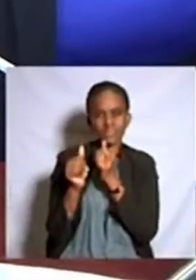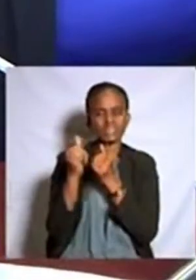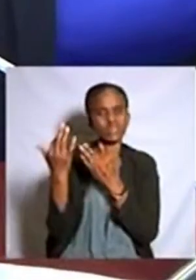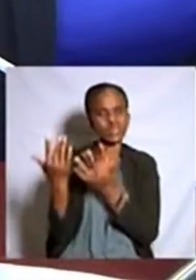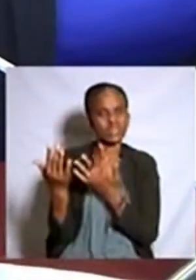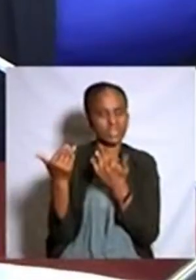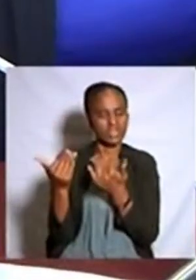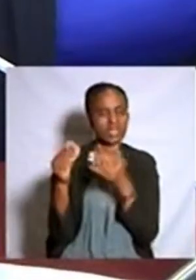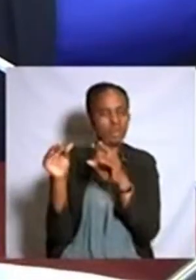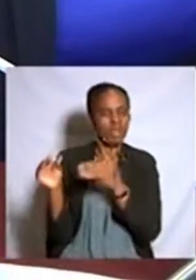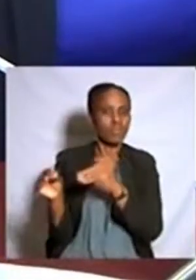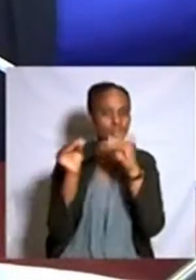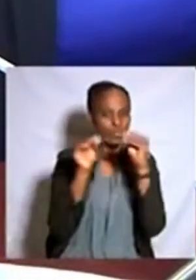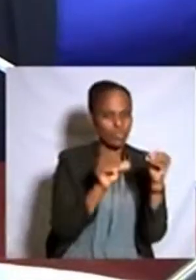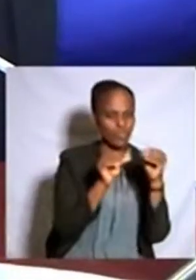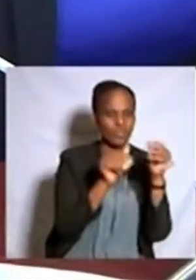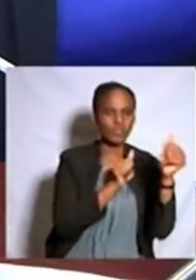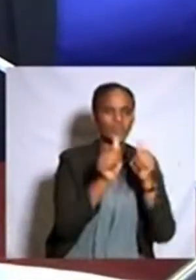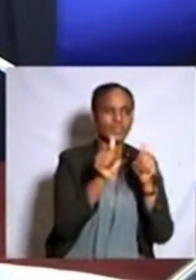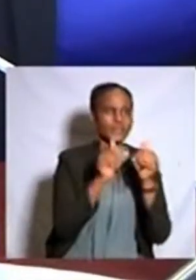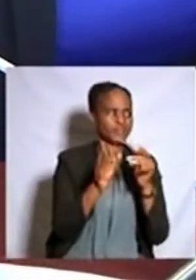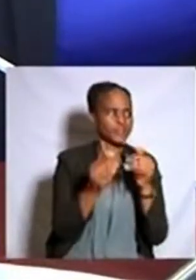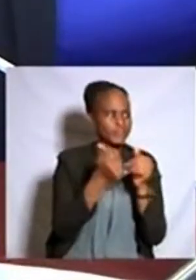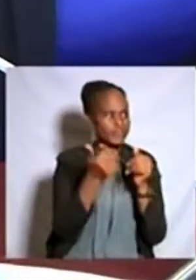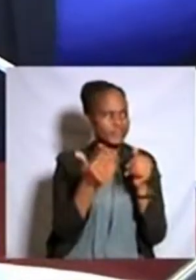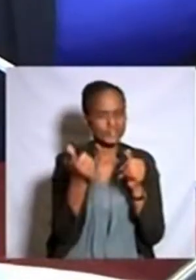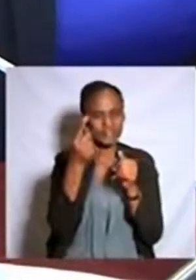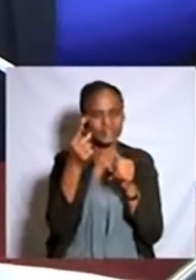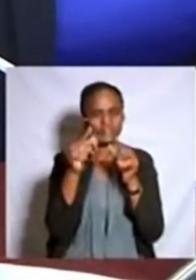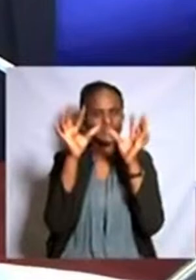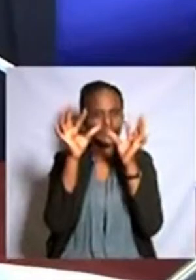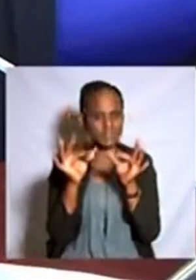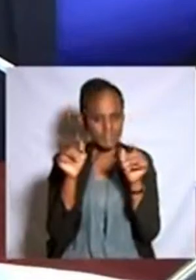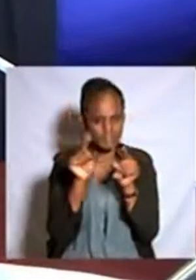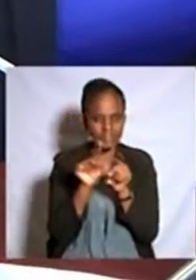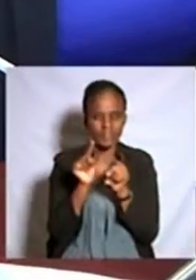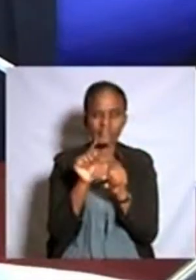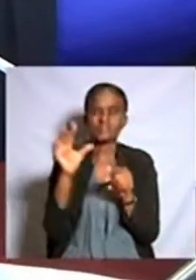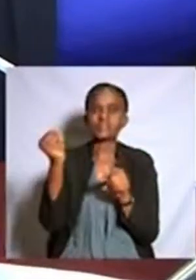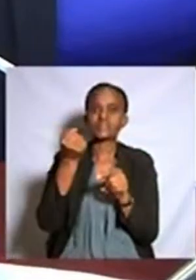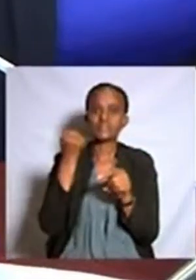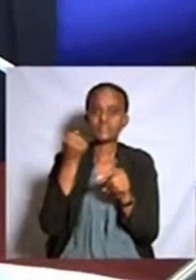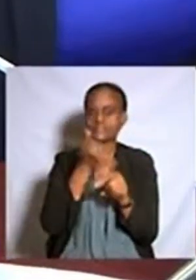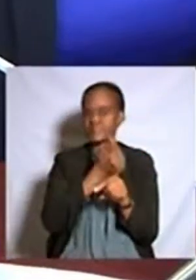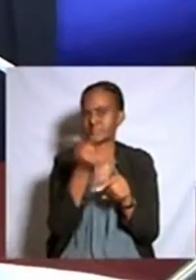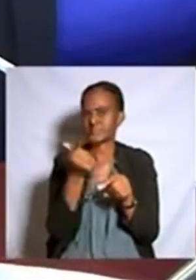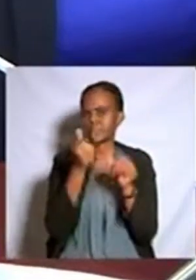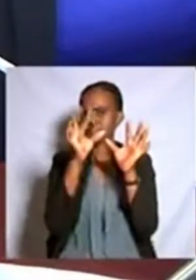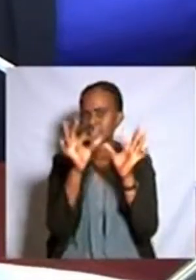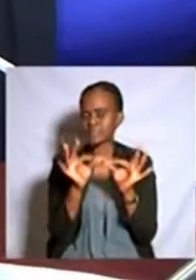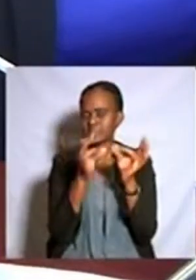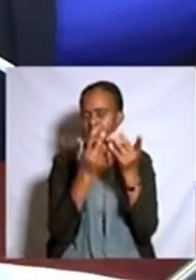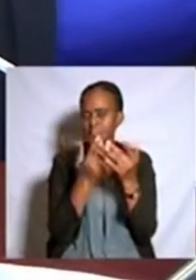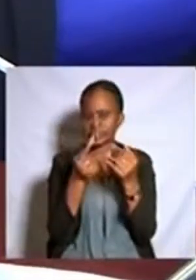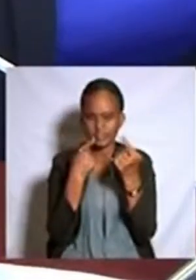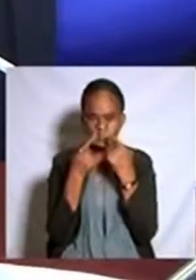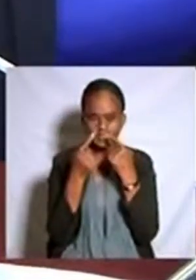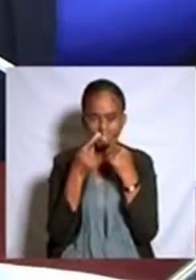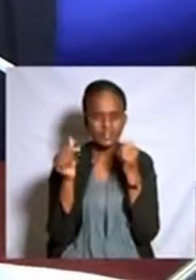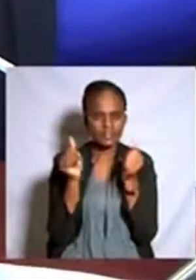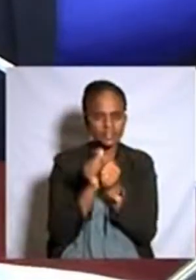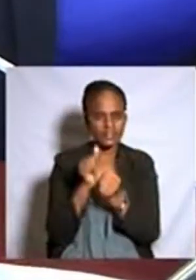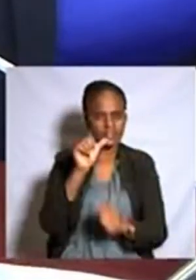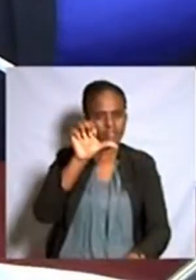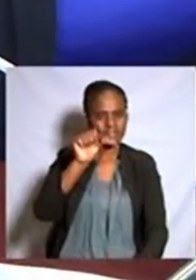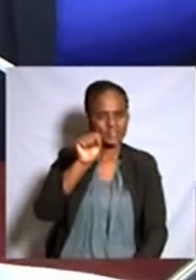to locate administrators. 1 account awaits writ of possession. 1 account awaits engagement of the sheriff